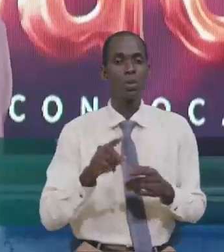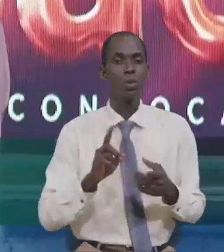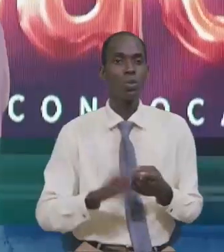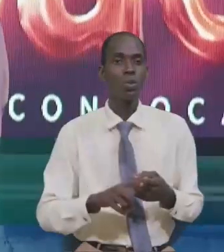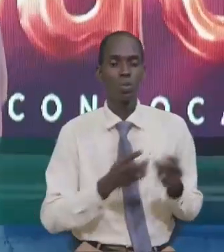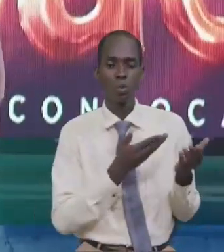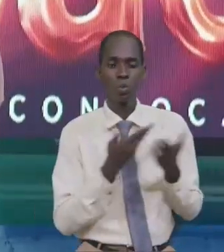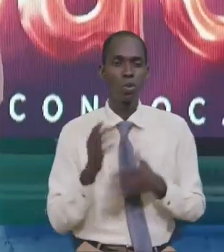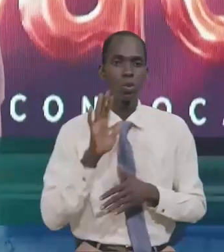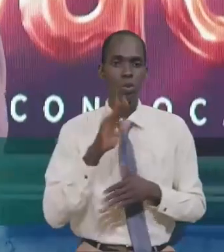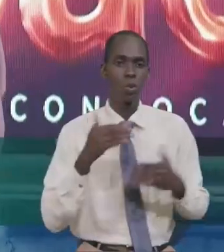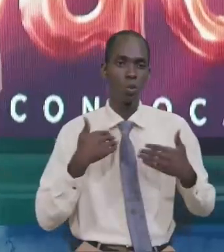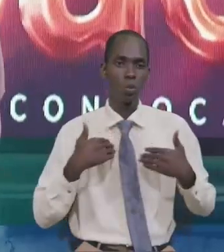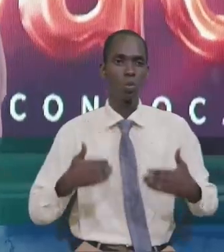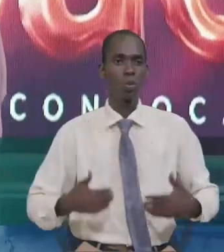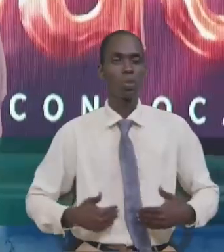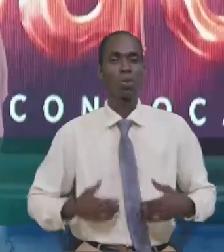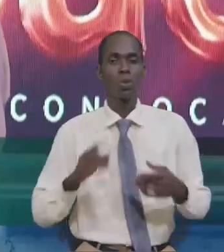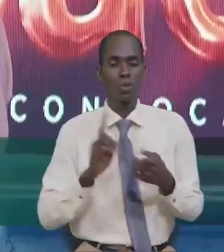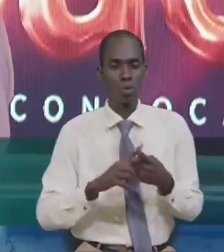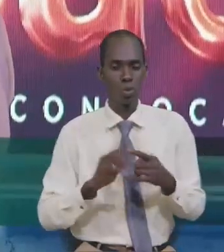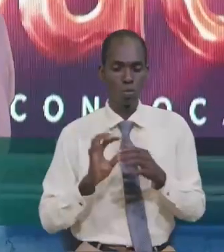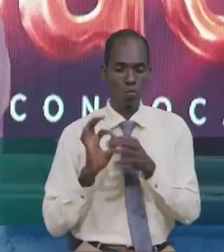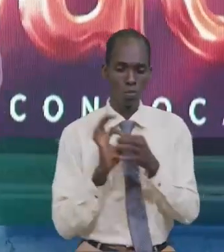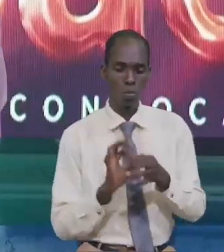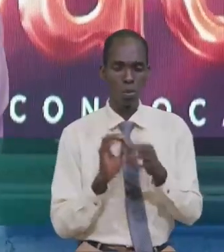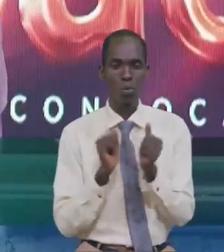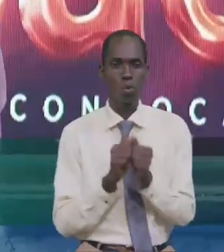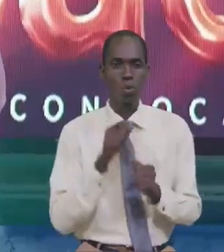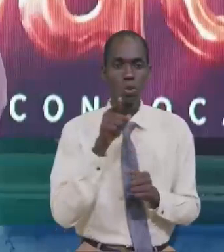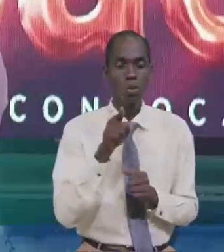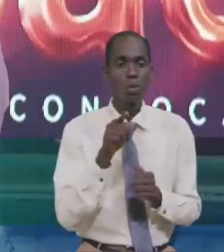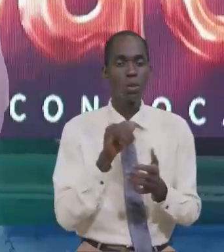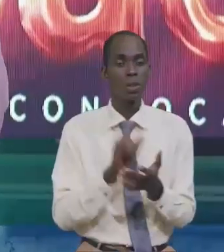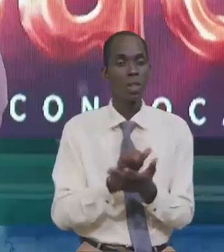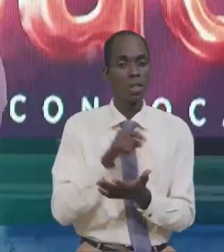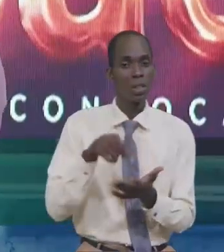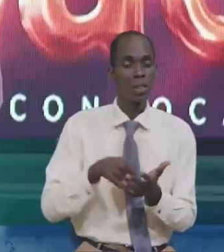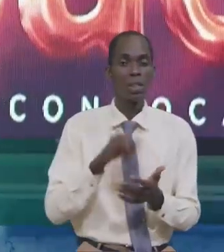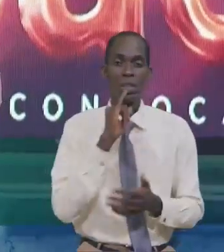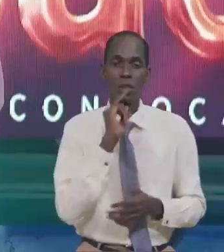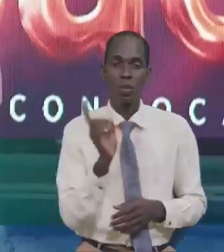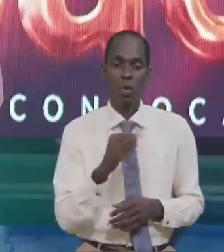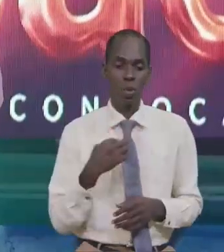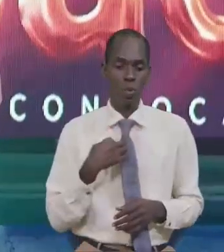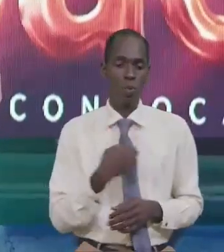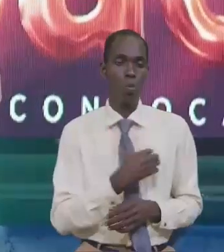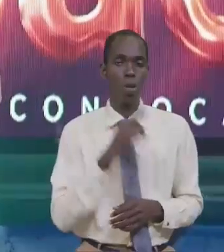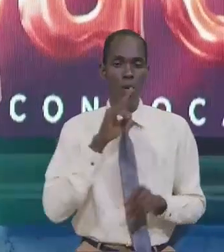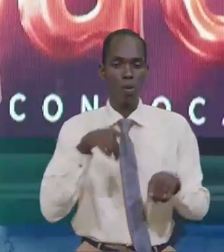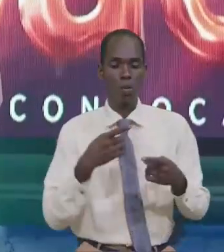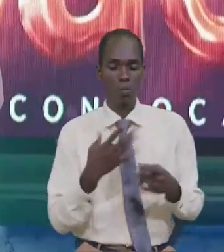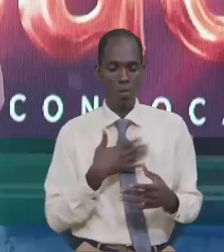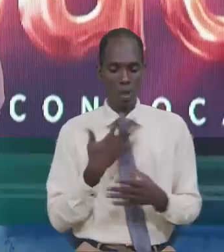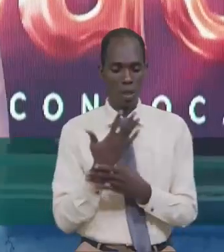going. Hands, come on now, join the force. Eyes, join the force. Ears, join